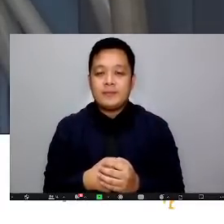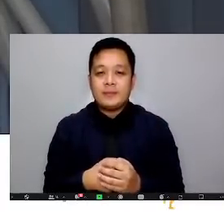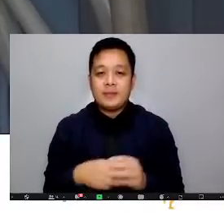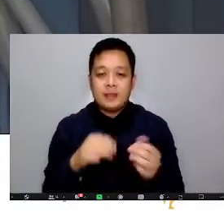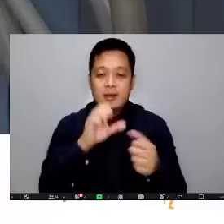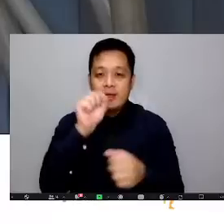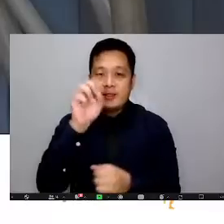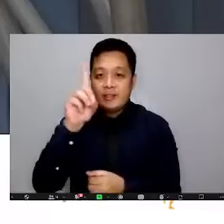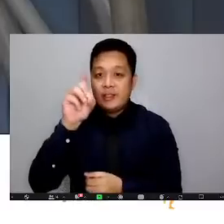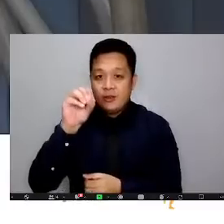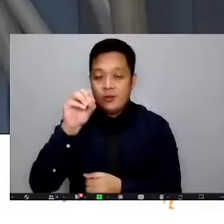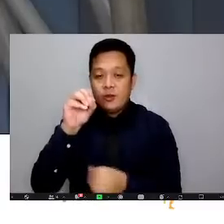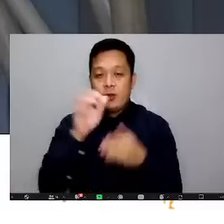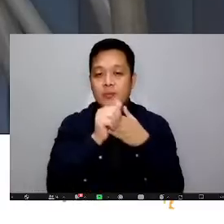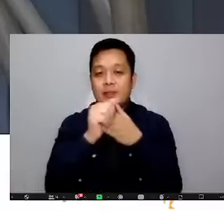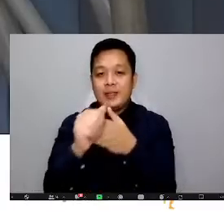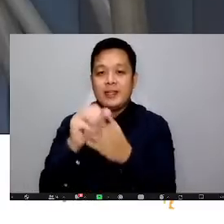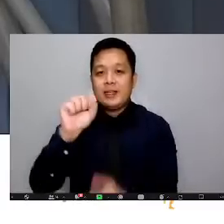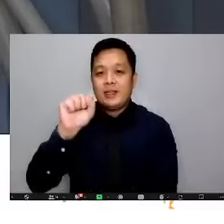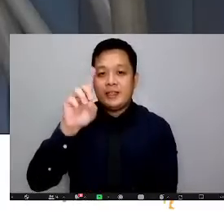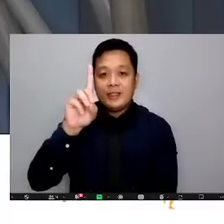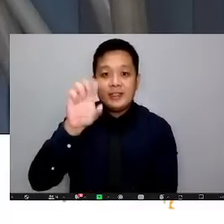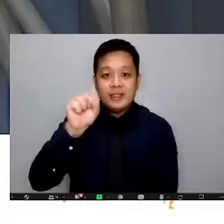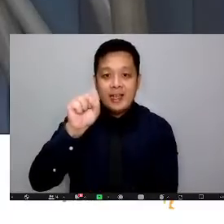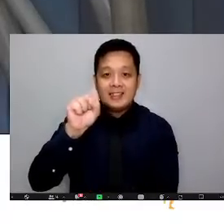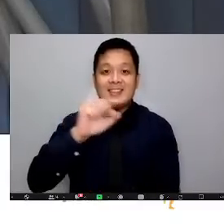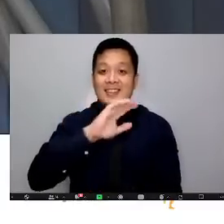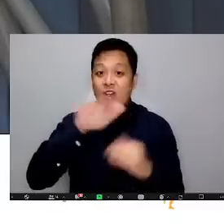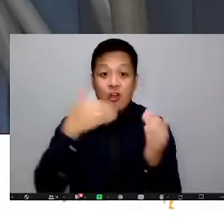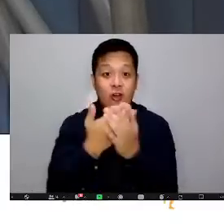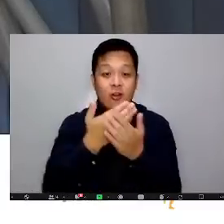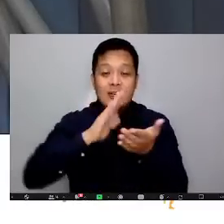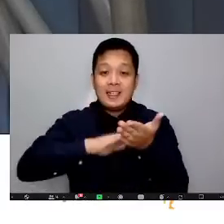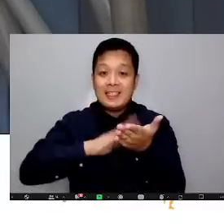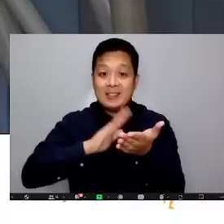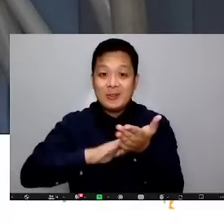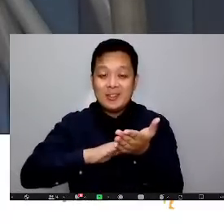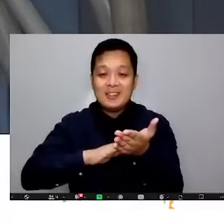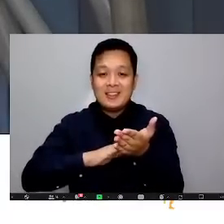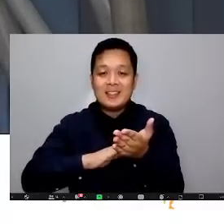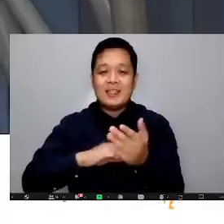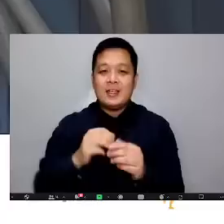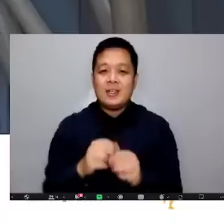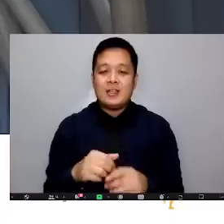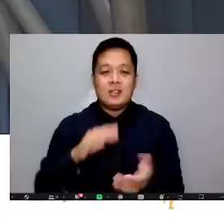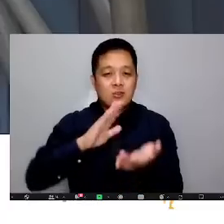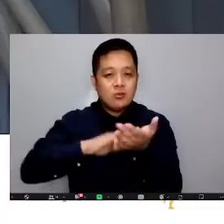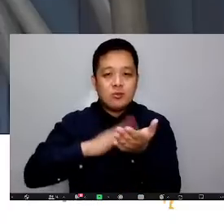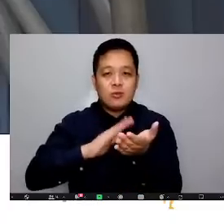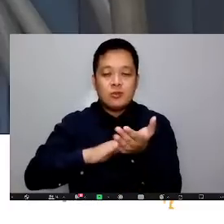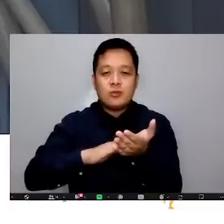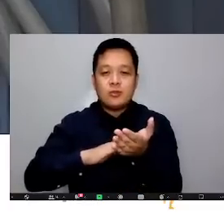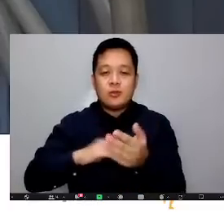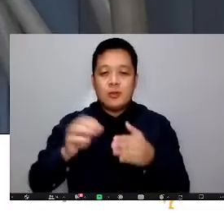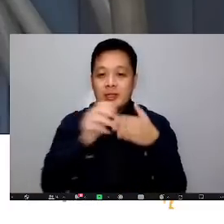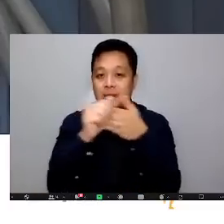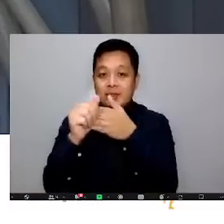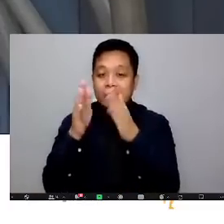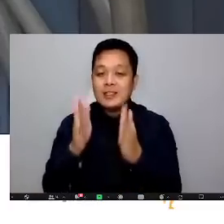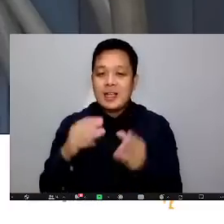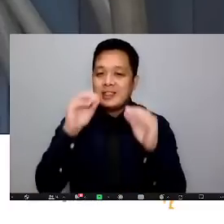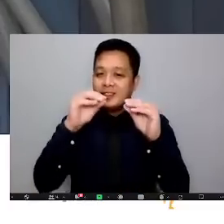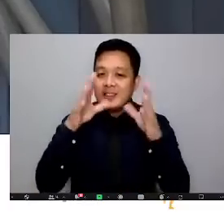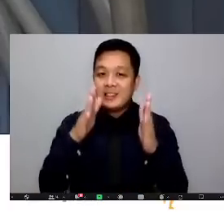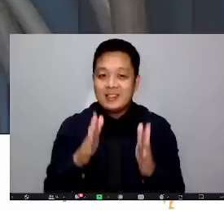superintendents, our schools together with their school heads, teachers, learners, and the